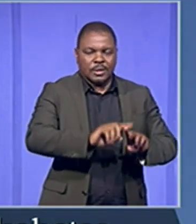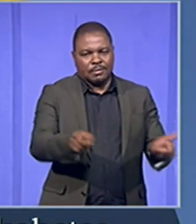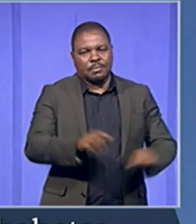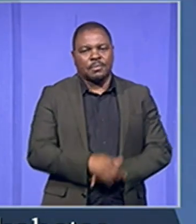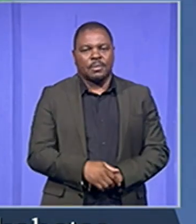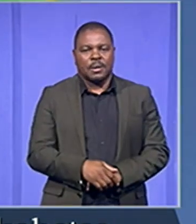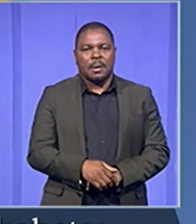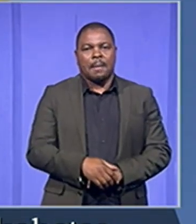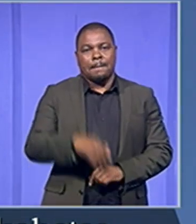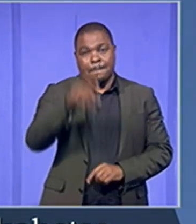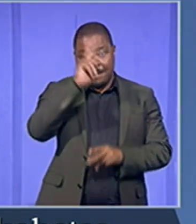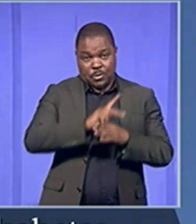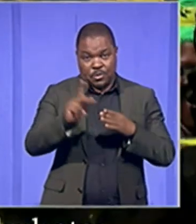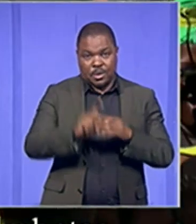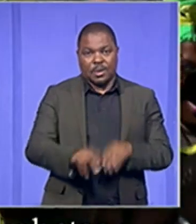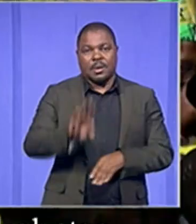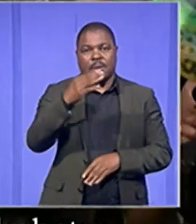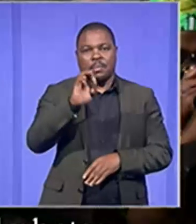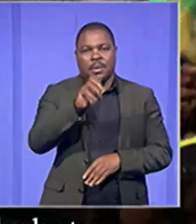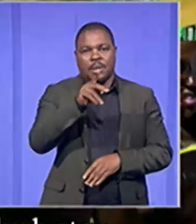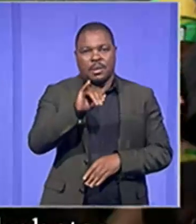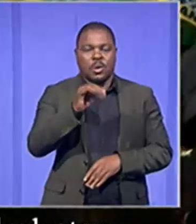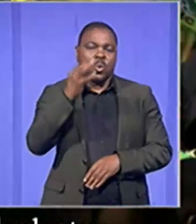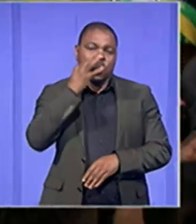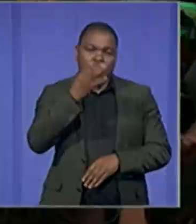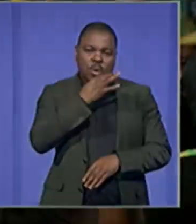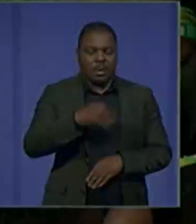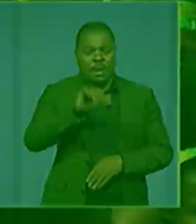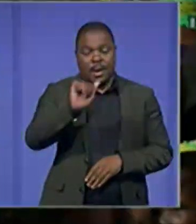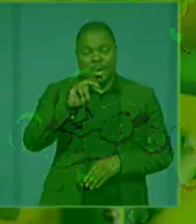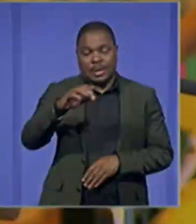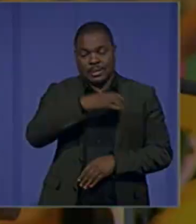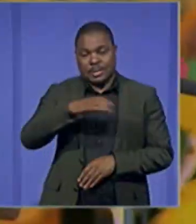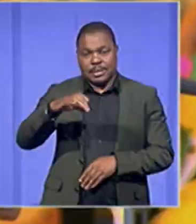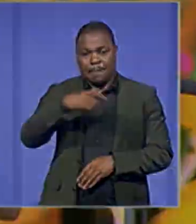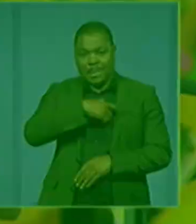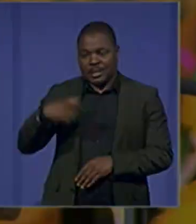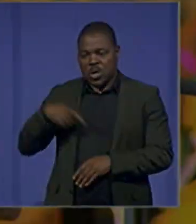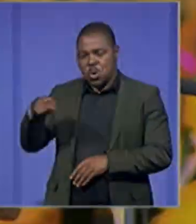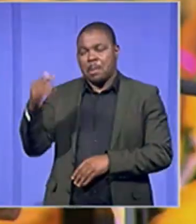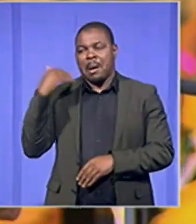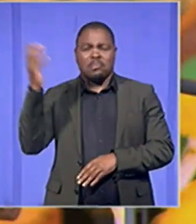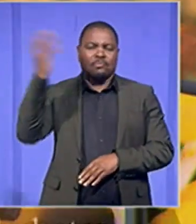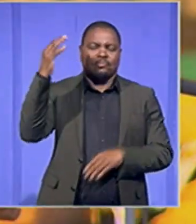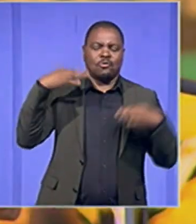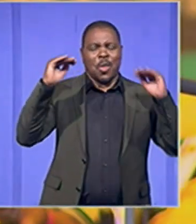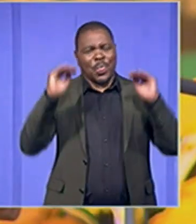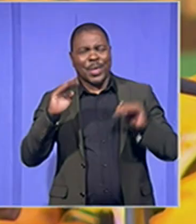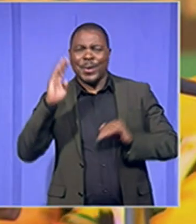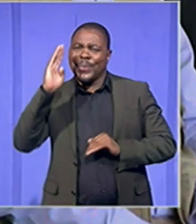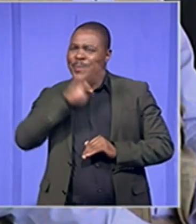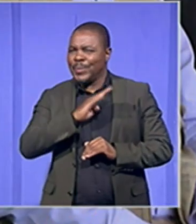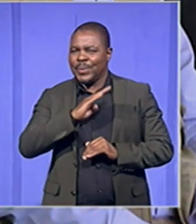Professor Beki Mkomezulu o re mopresidente wa ANC ha bontsha ho ikokobetsa maobane tshebeletsong ya ANC dikgethong tsa naha.